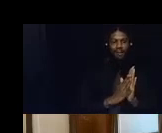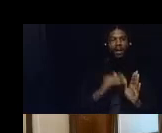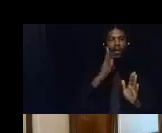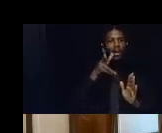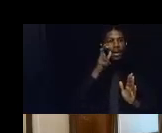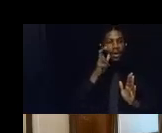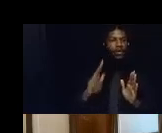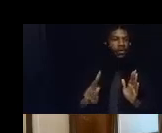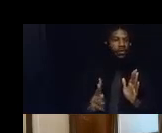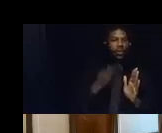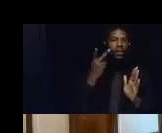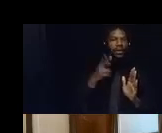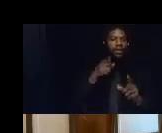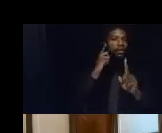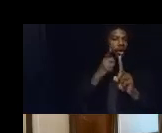5.